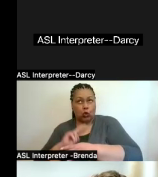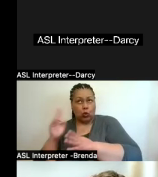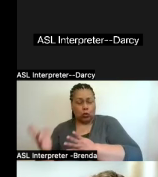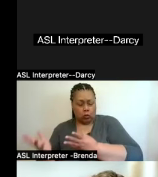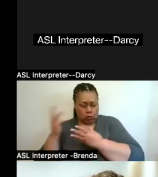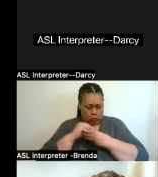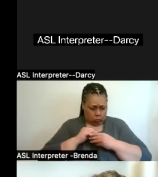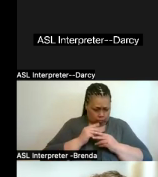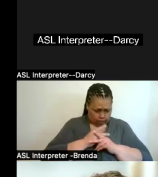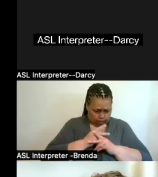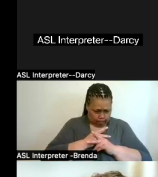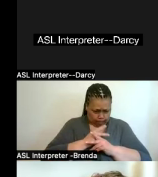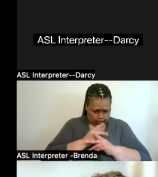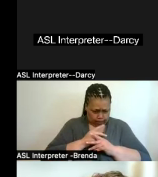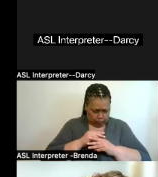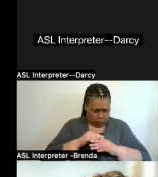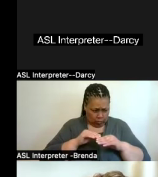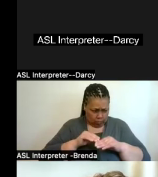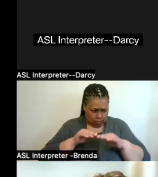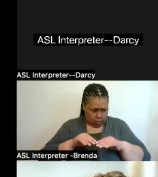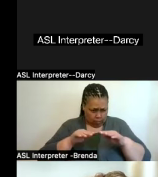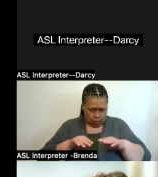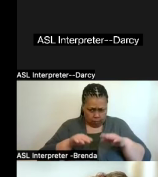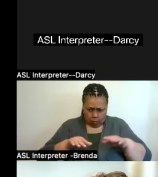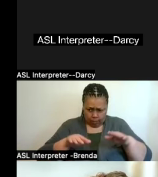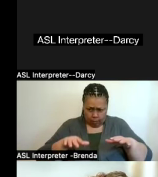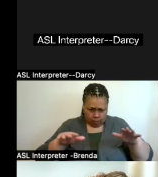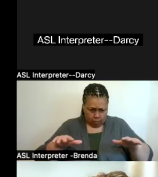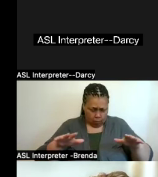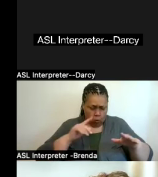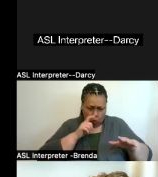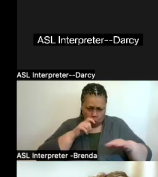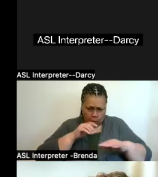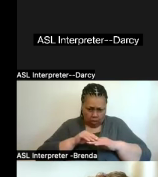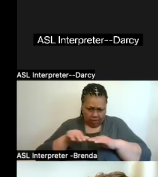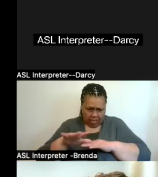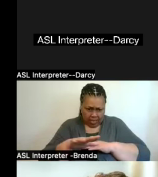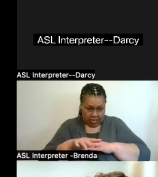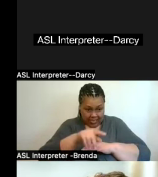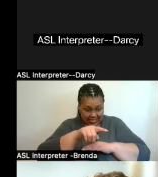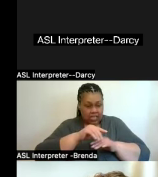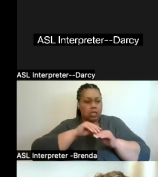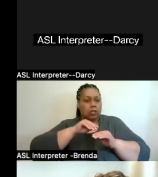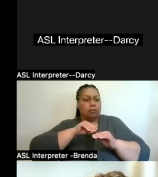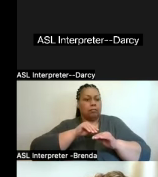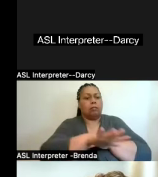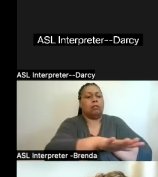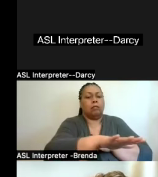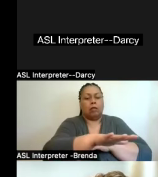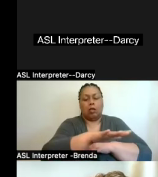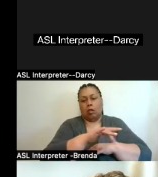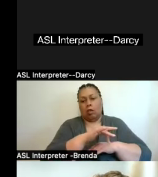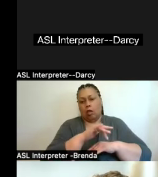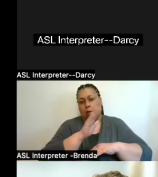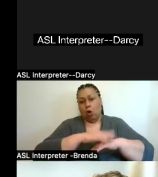estimate the ground motion distribution, and that then becomes the alert region information, which